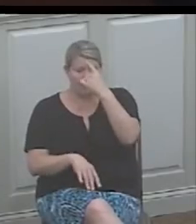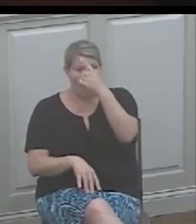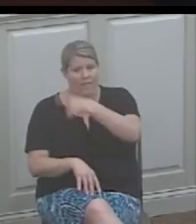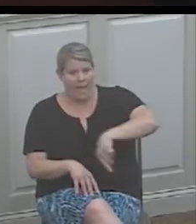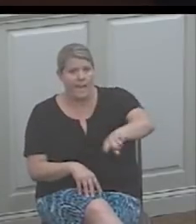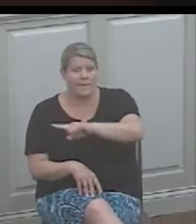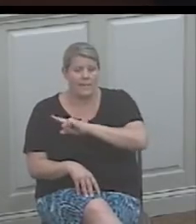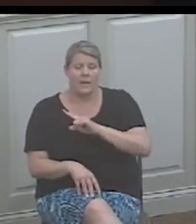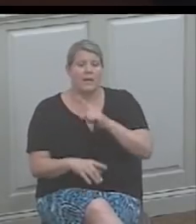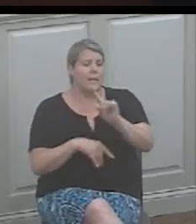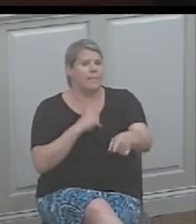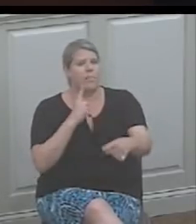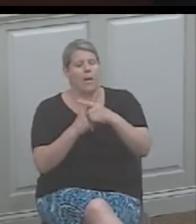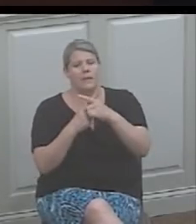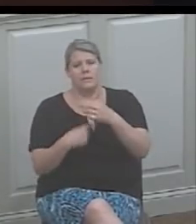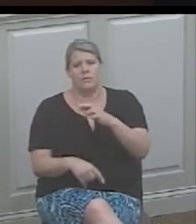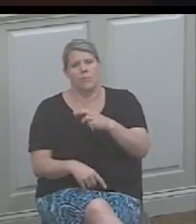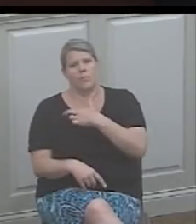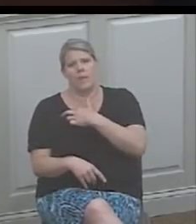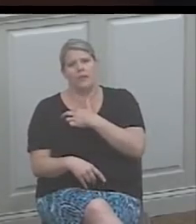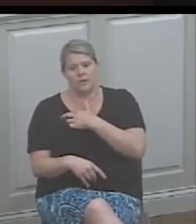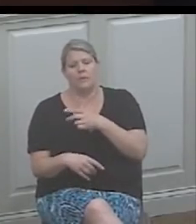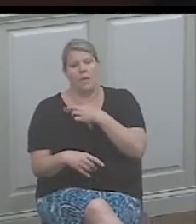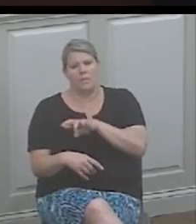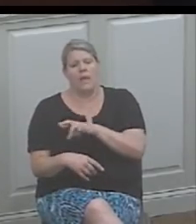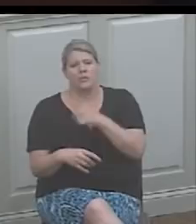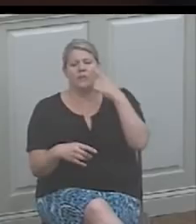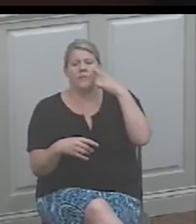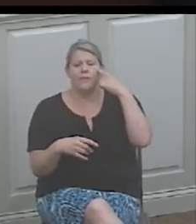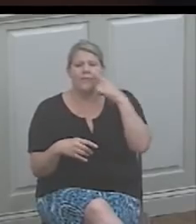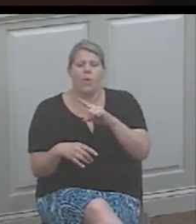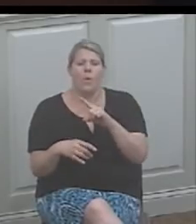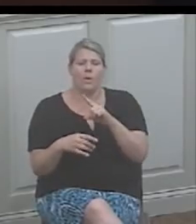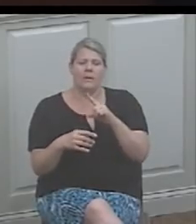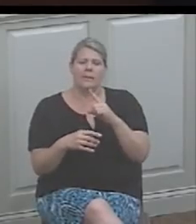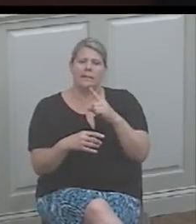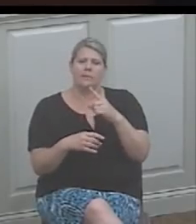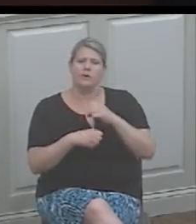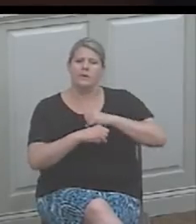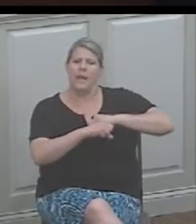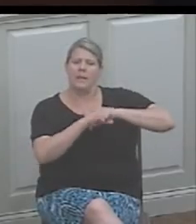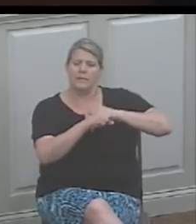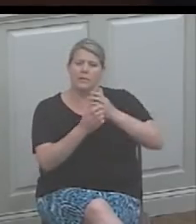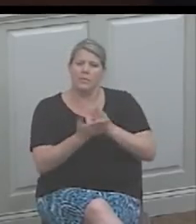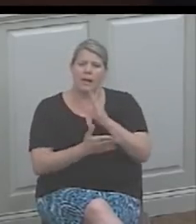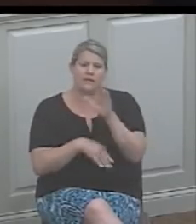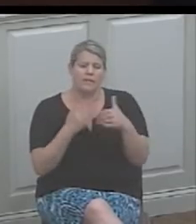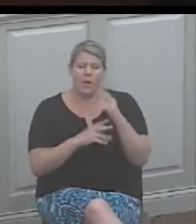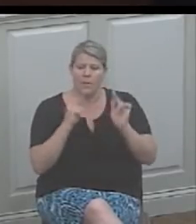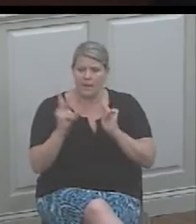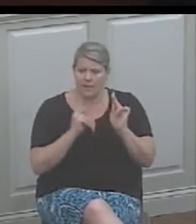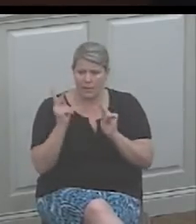and enduring reputation for preserving the rights and security of all citizens. I further call upon all citizens